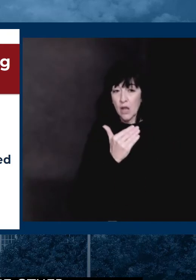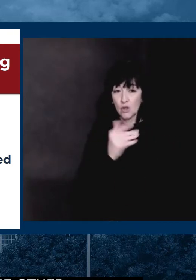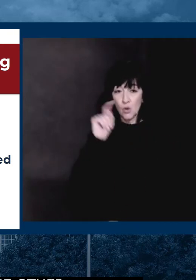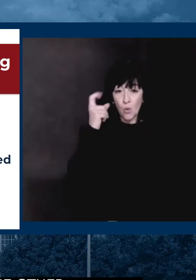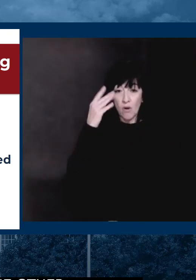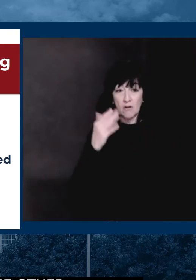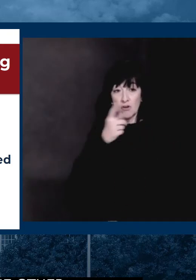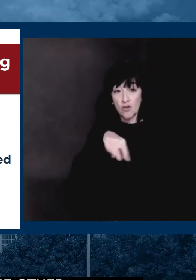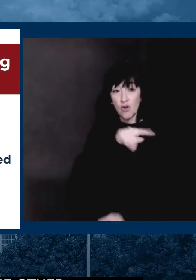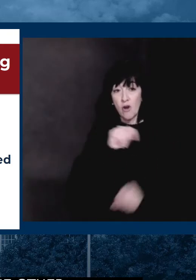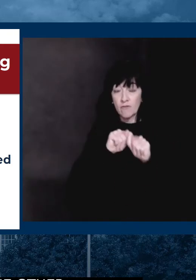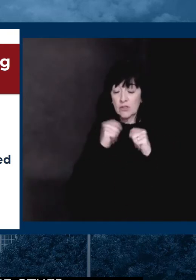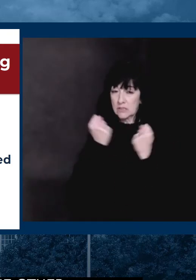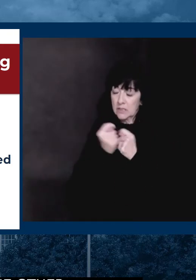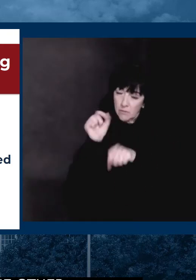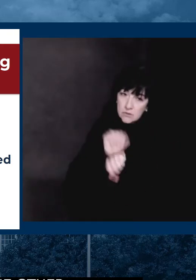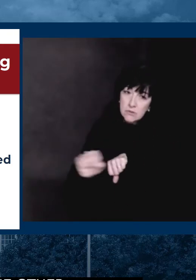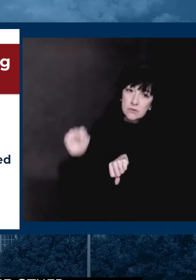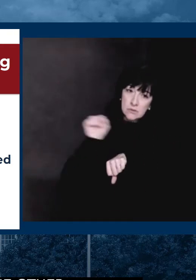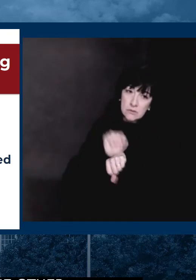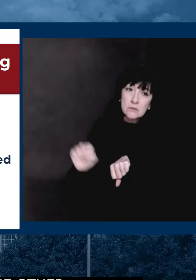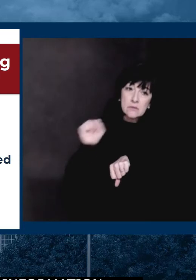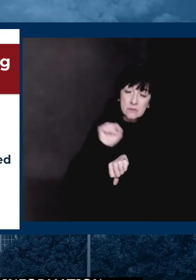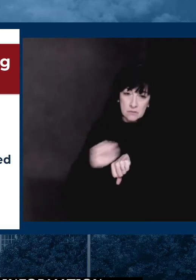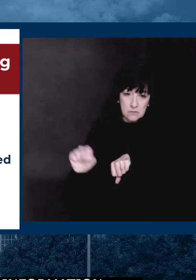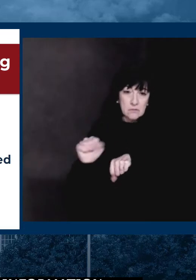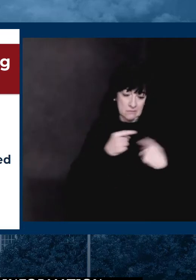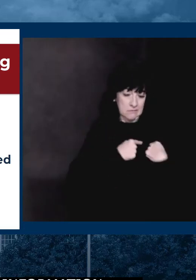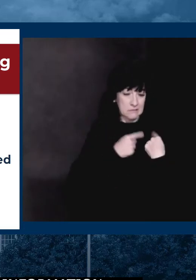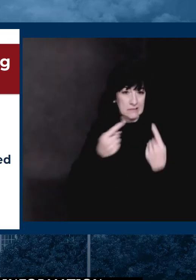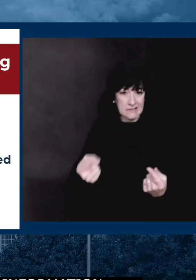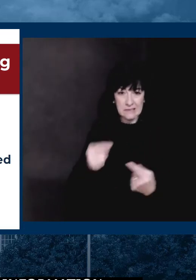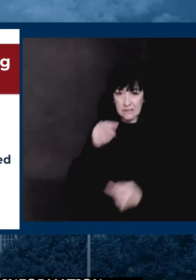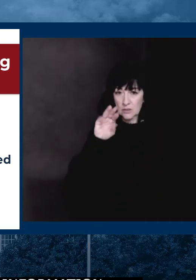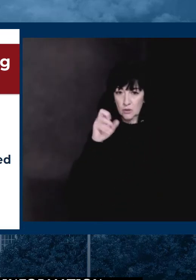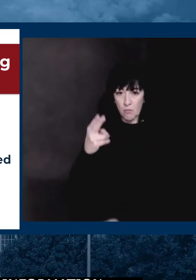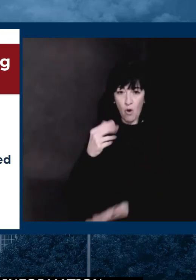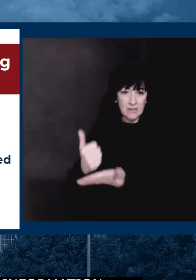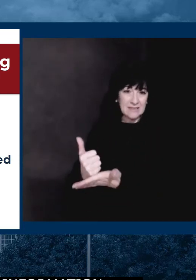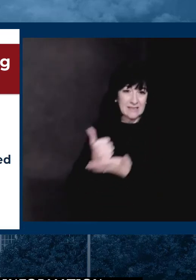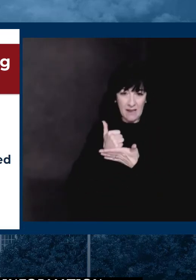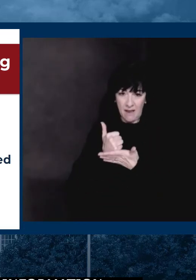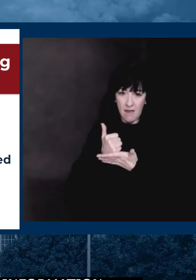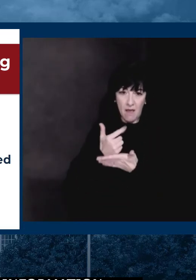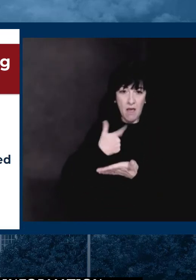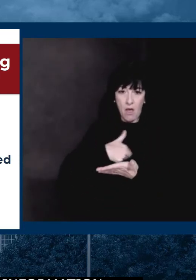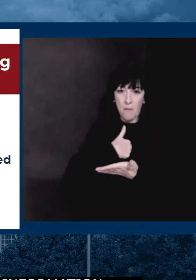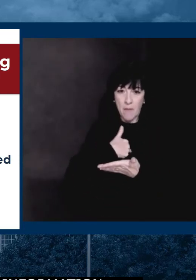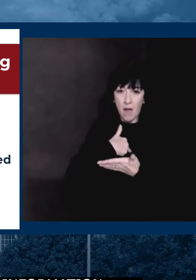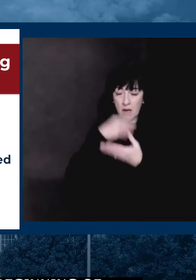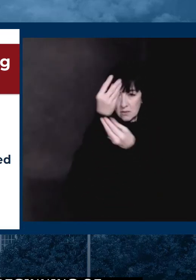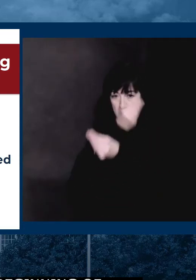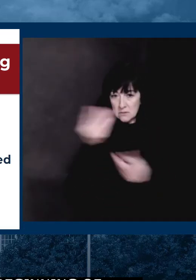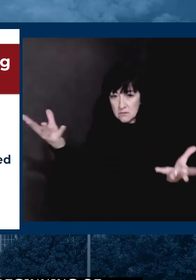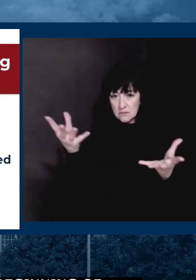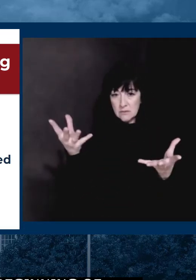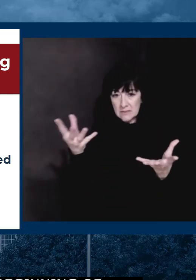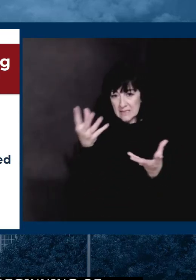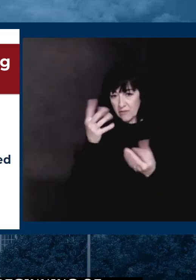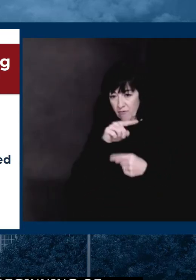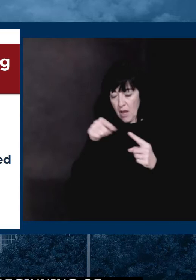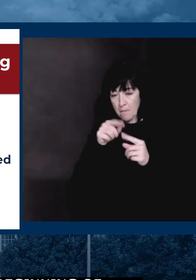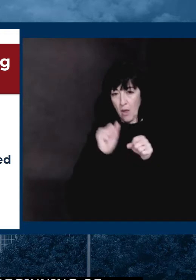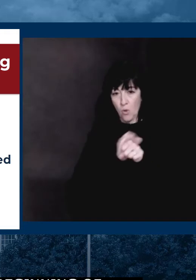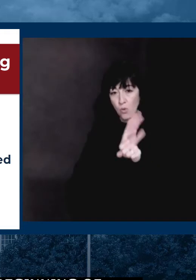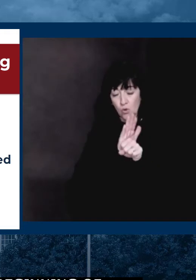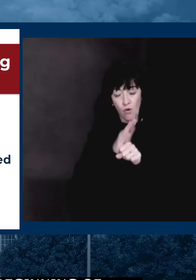worked tirelessly since beginning of March to help us get as much information out there about COVID. And